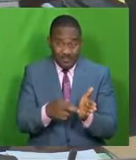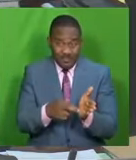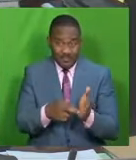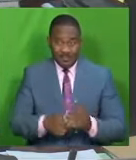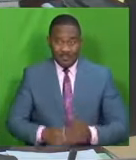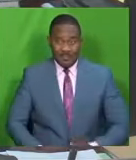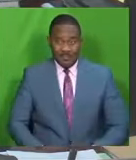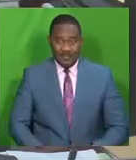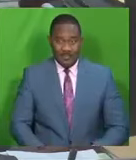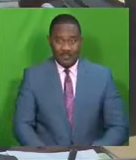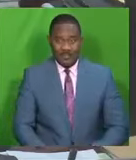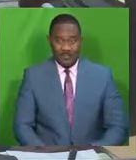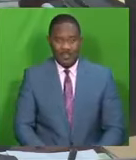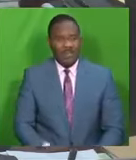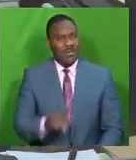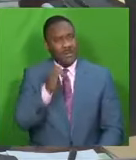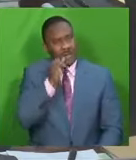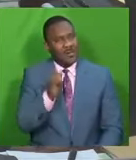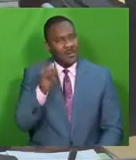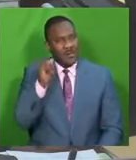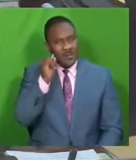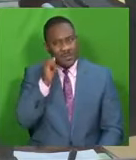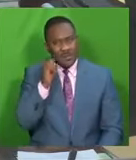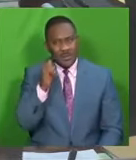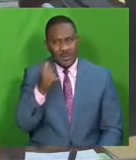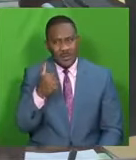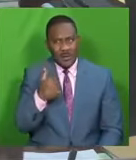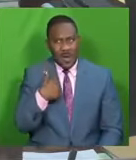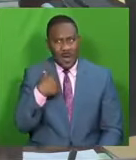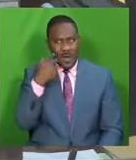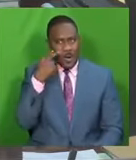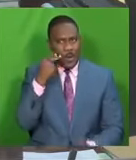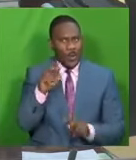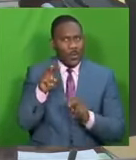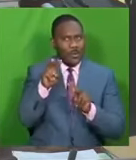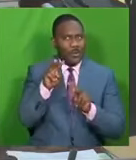Speaker, yesterday I watched you on TV